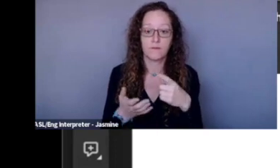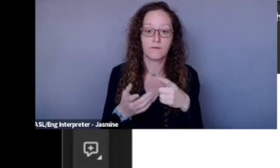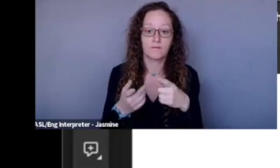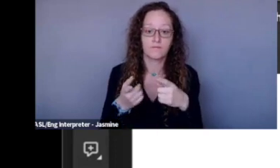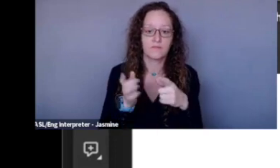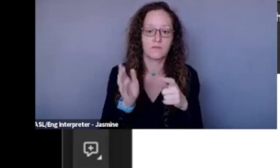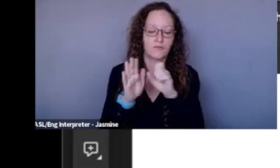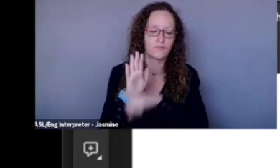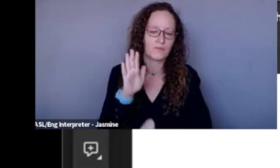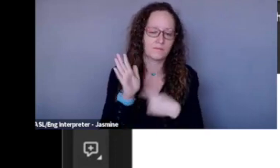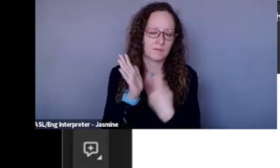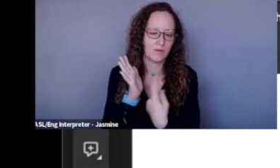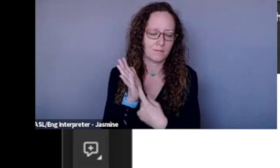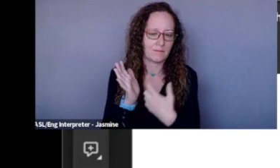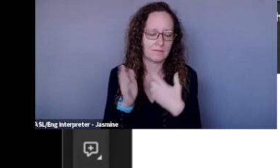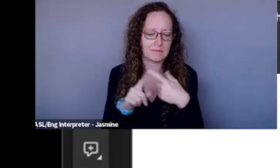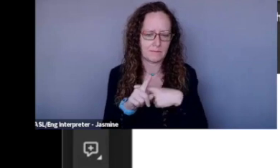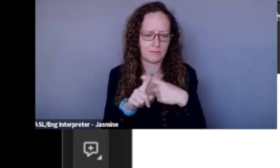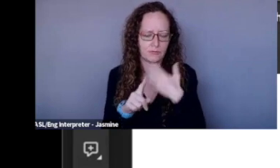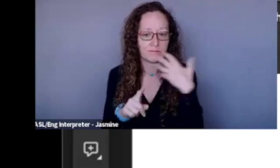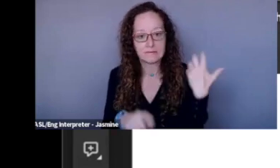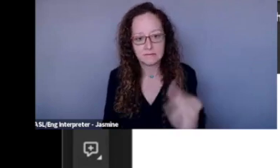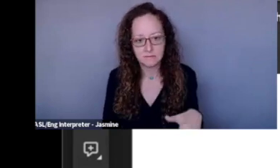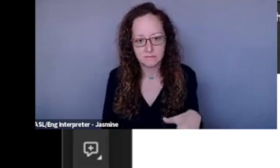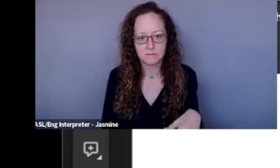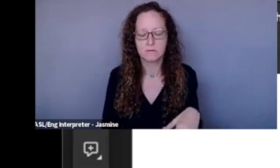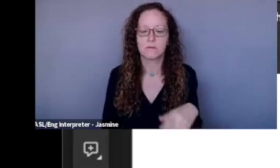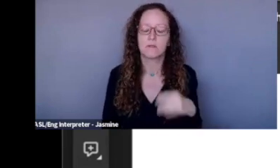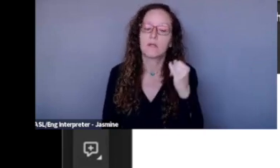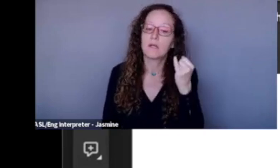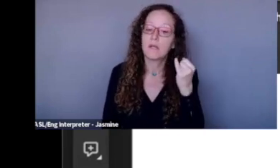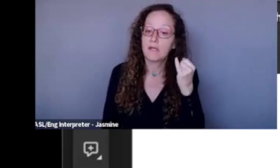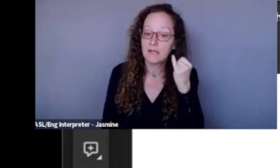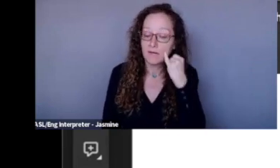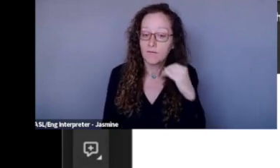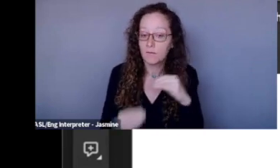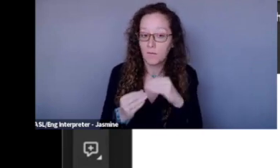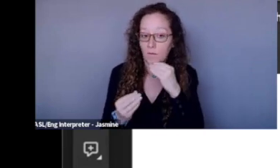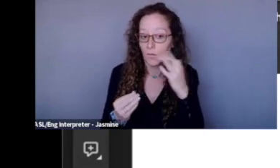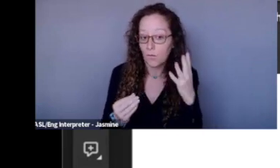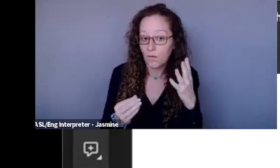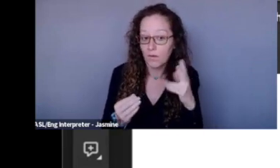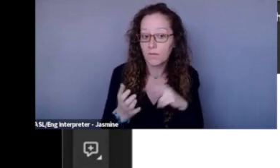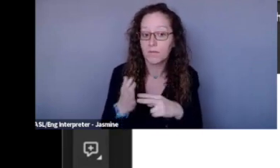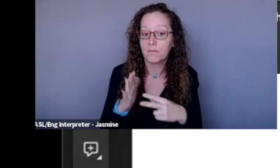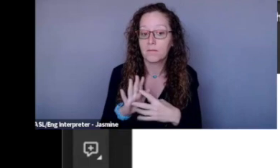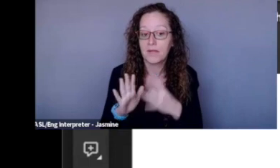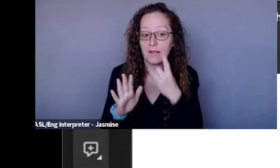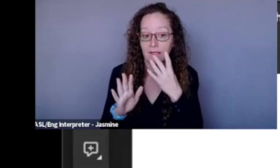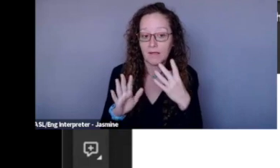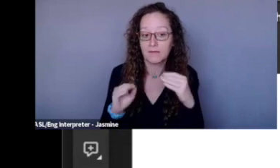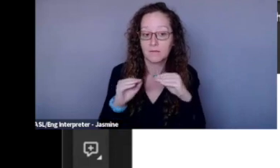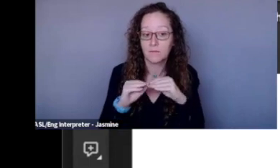is. So, when things are warmer, then the lights tend to be a little bit